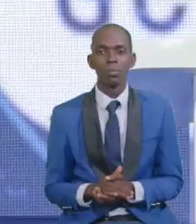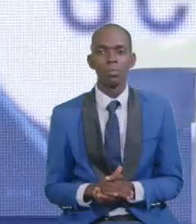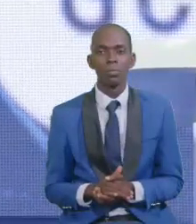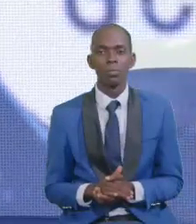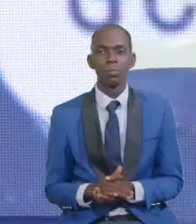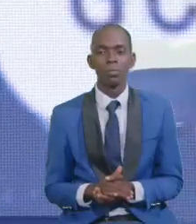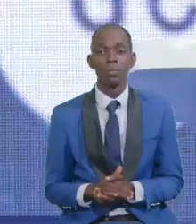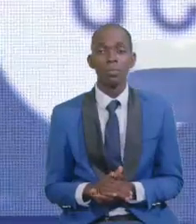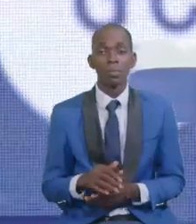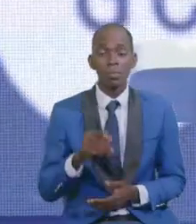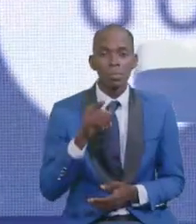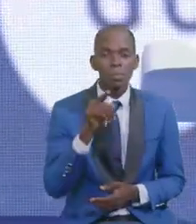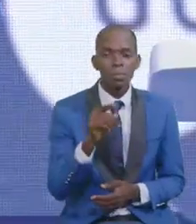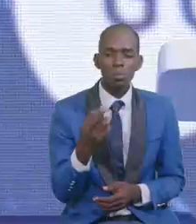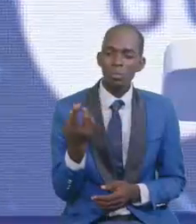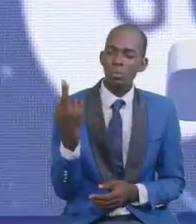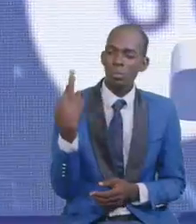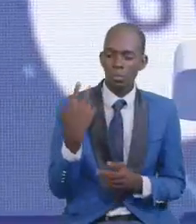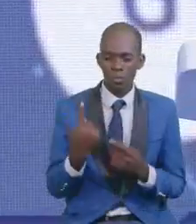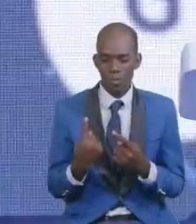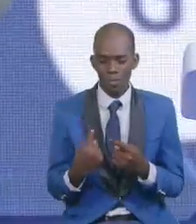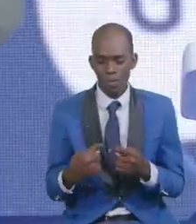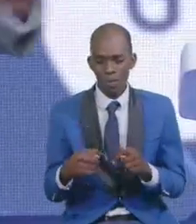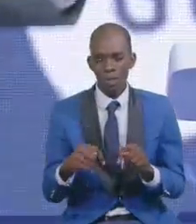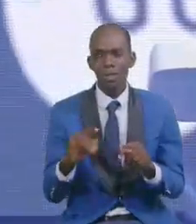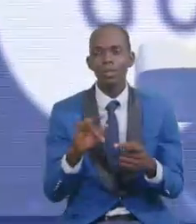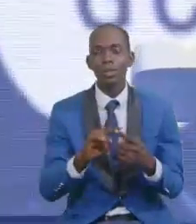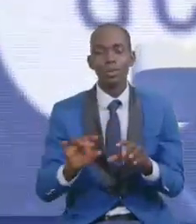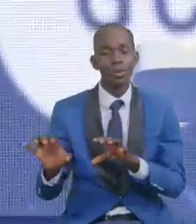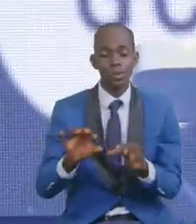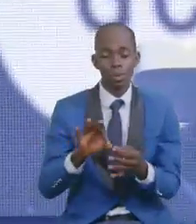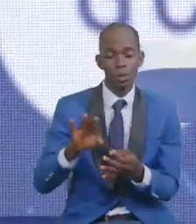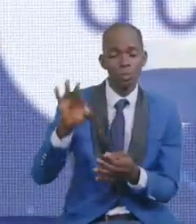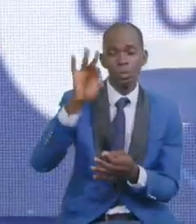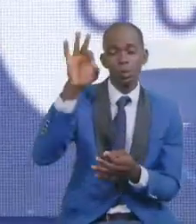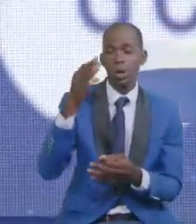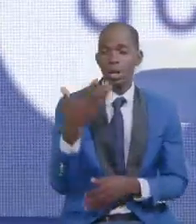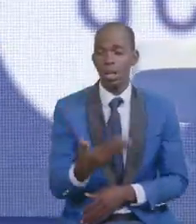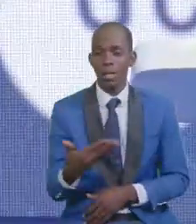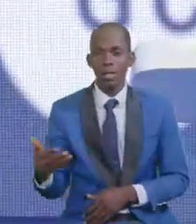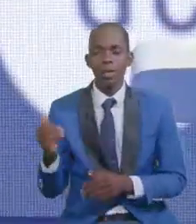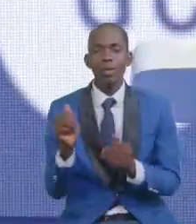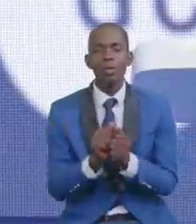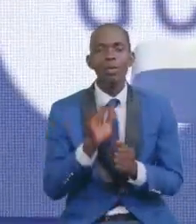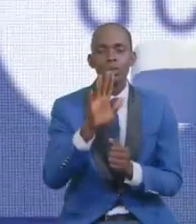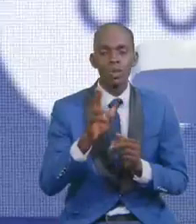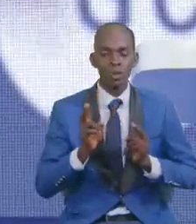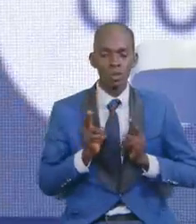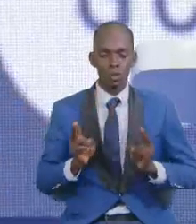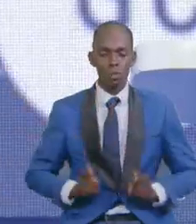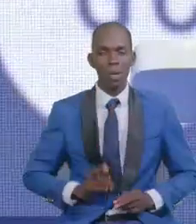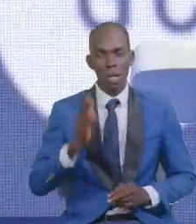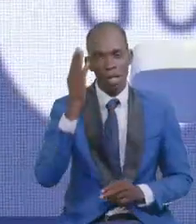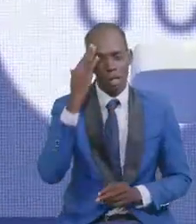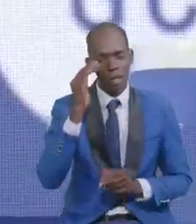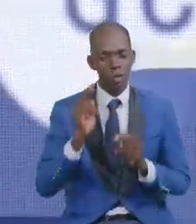You are trying to do spiritual thing with your human knowledge, human